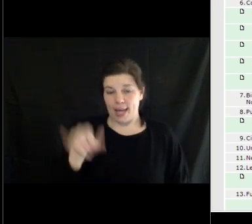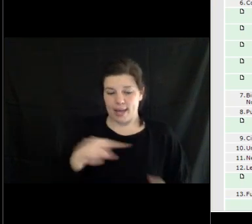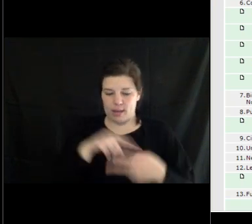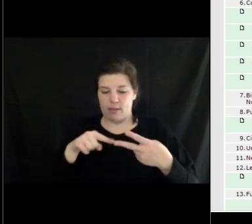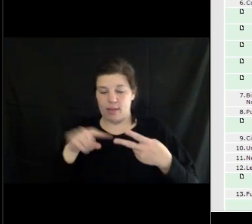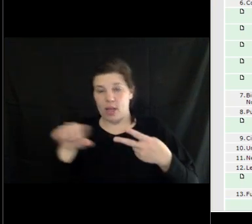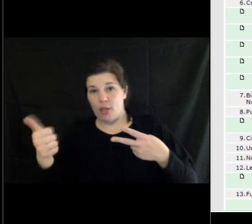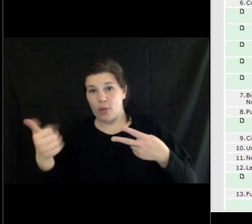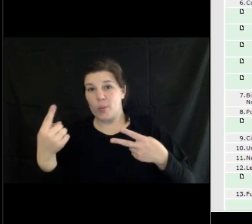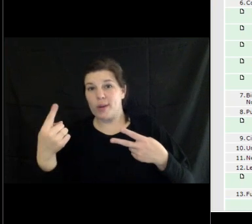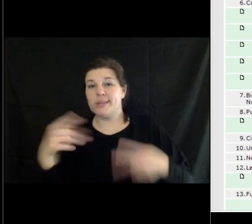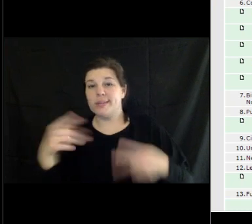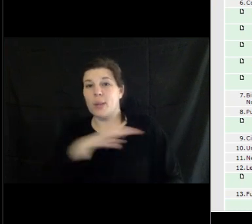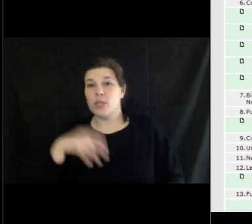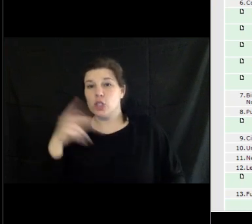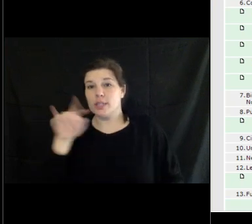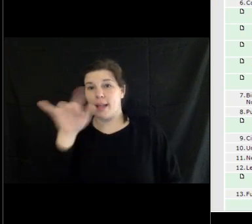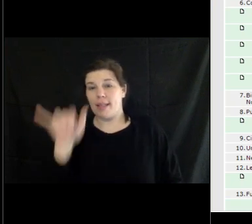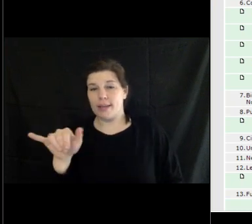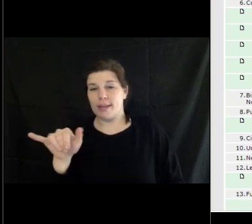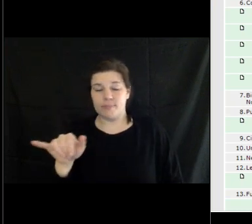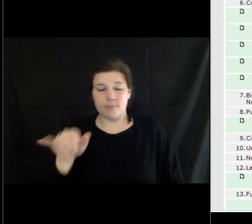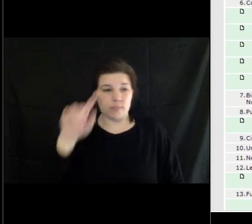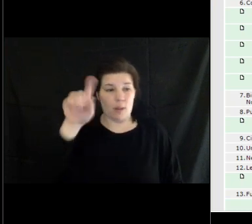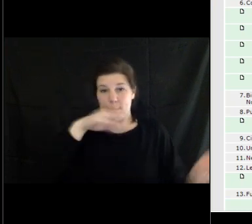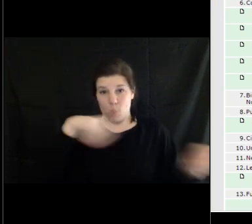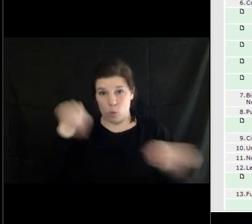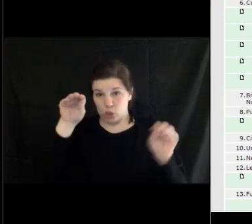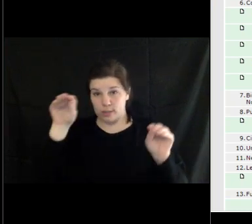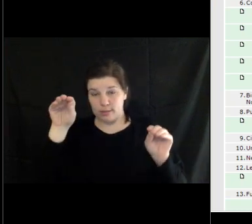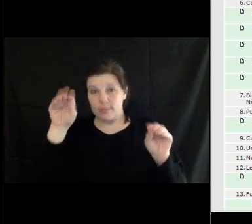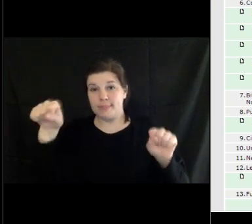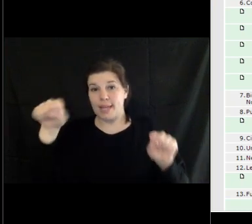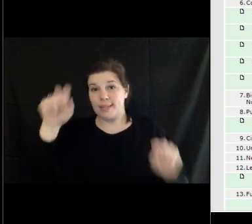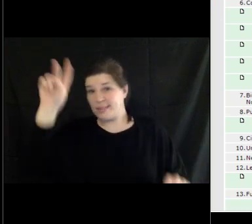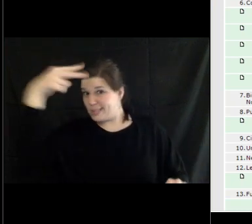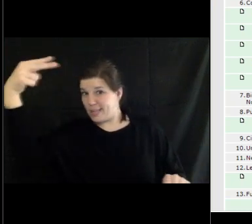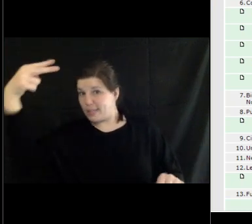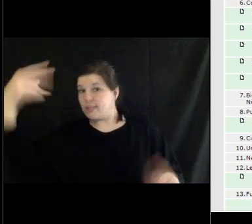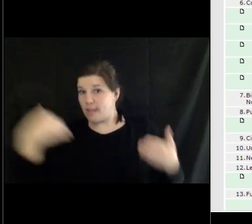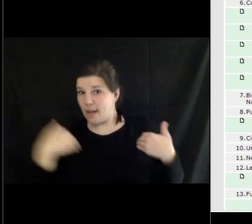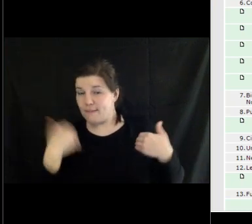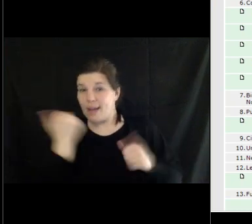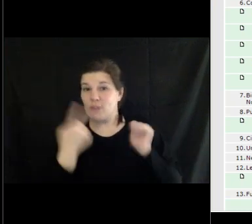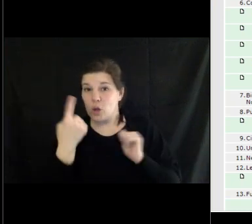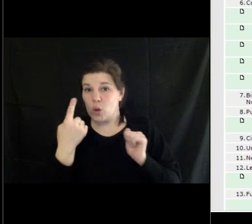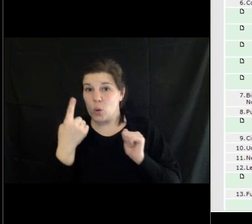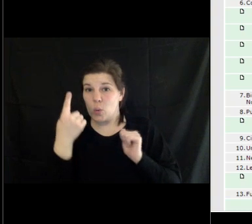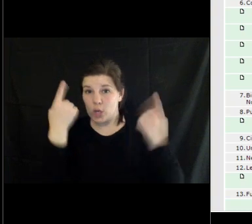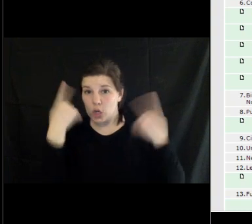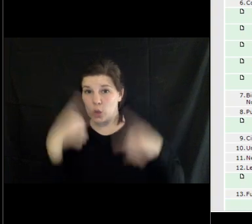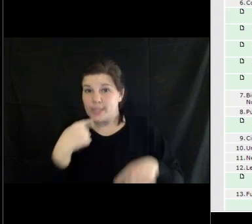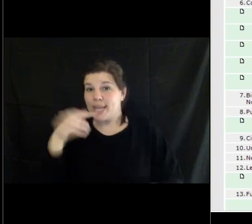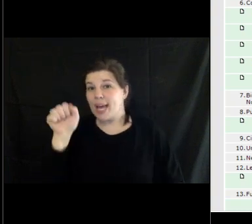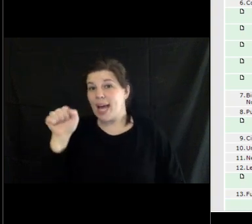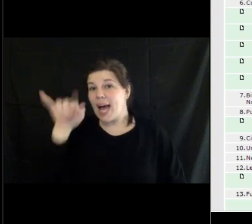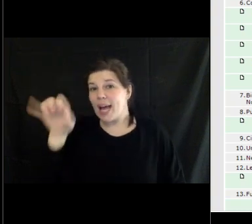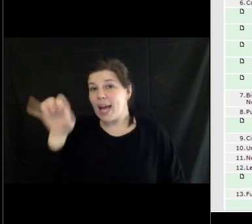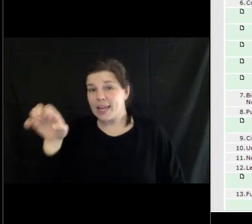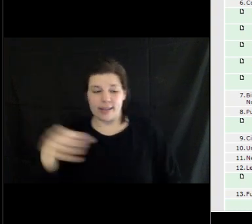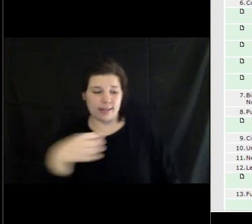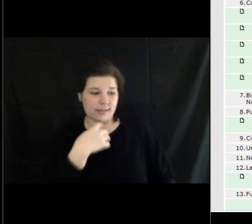to make those appointments? So moved. We have a motion. Is there a second? Second. There is a second. All those in favor say aye. Aye. All those